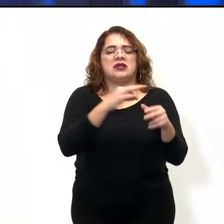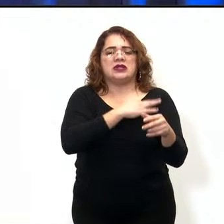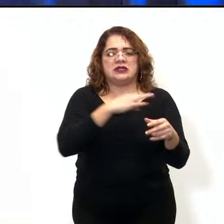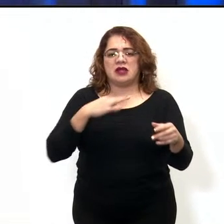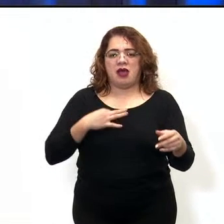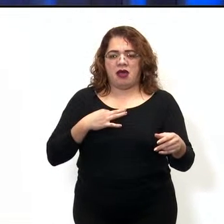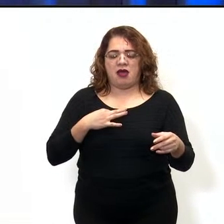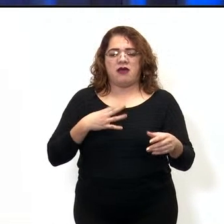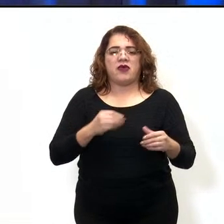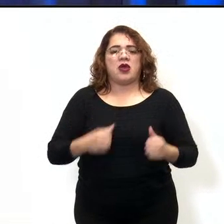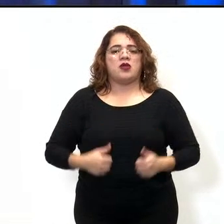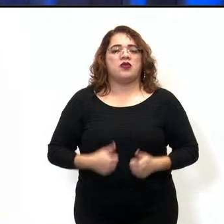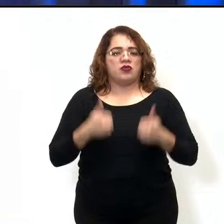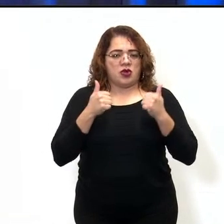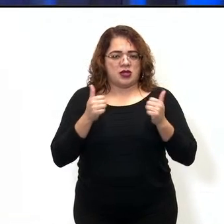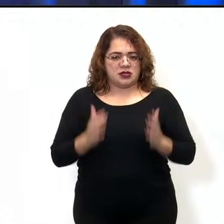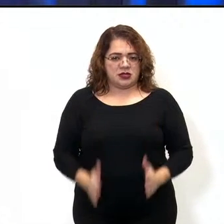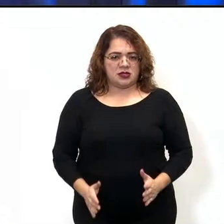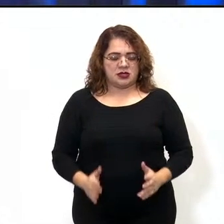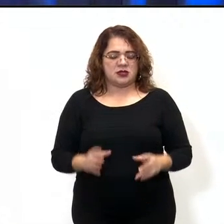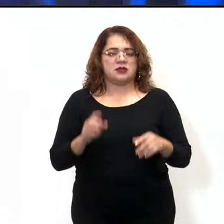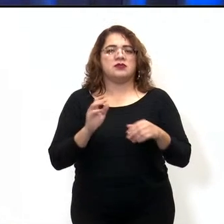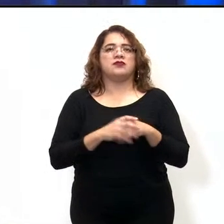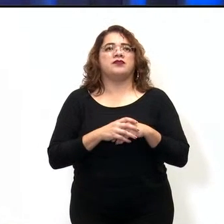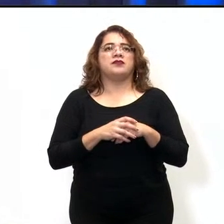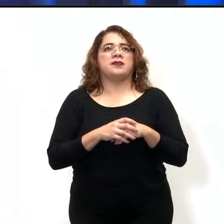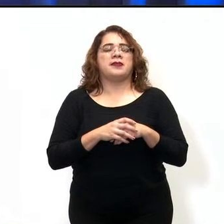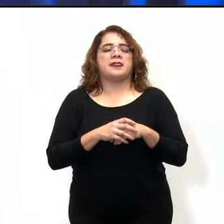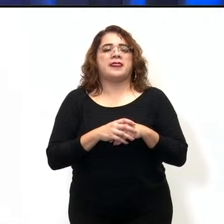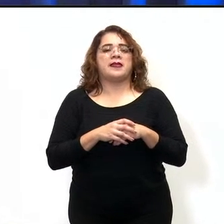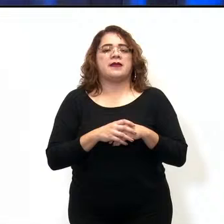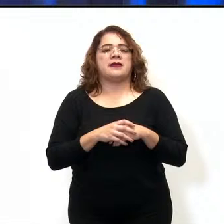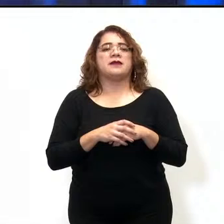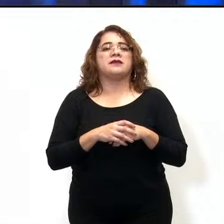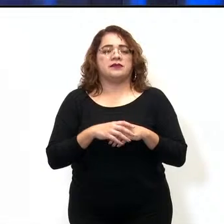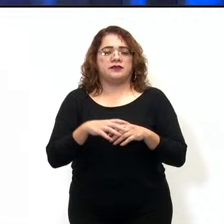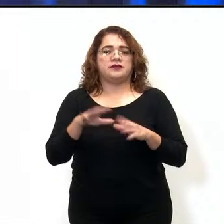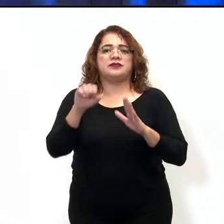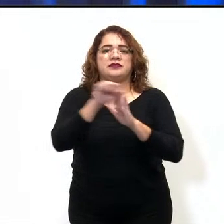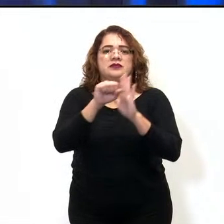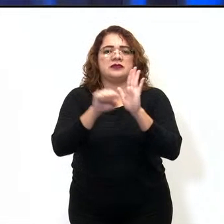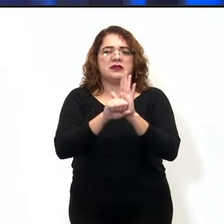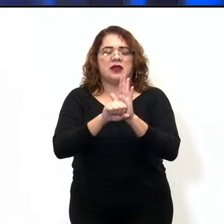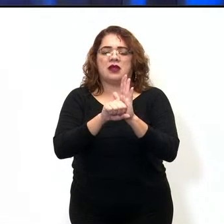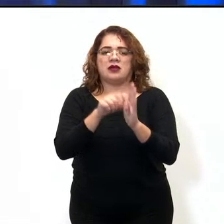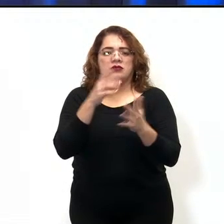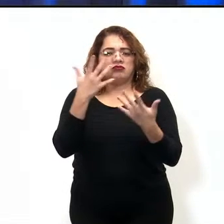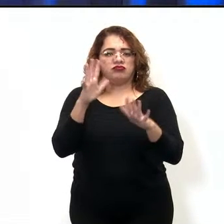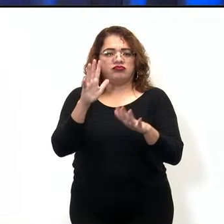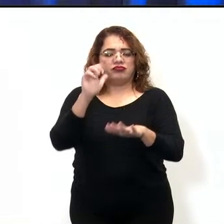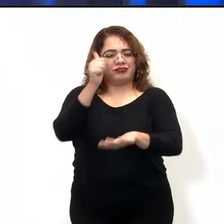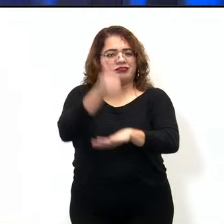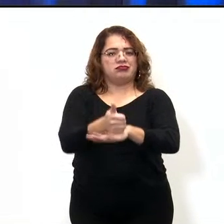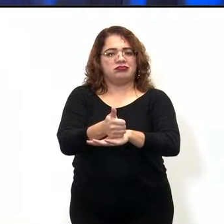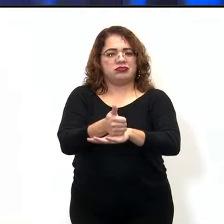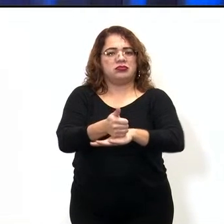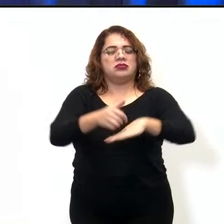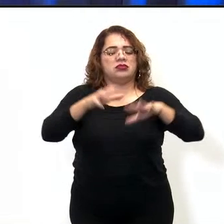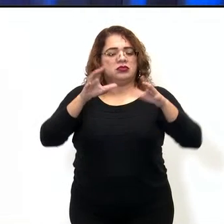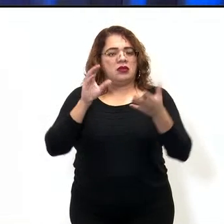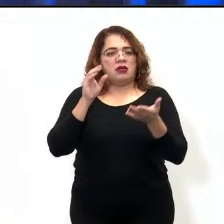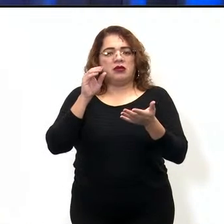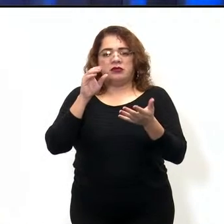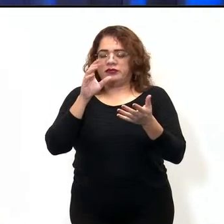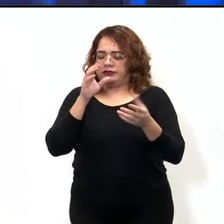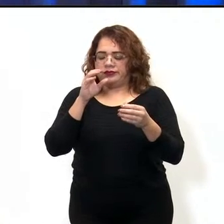staff and residents. So they will be, there is a state allocation specific to that population that